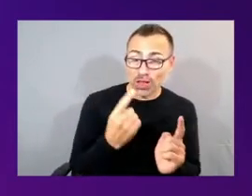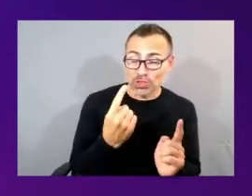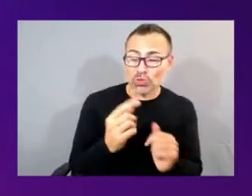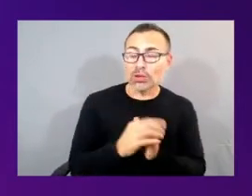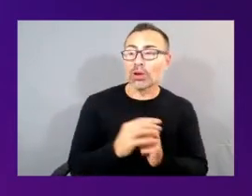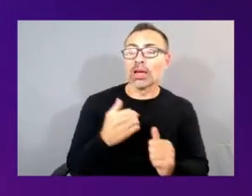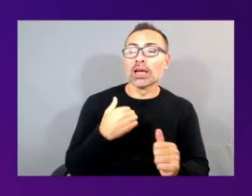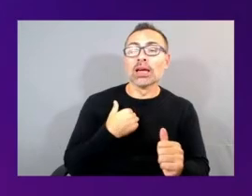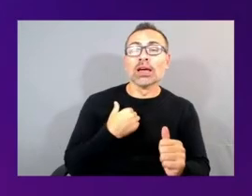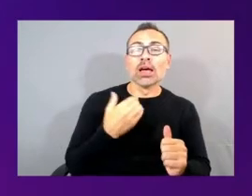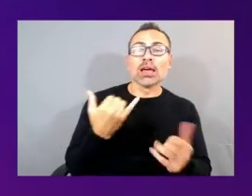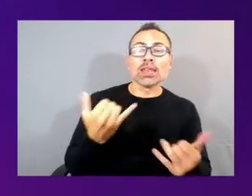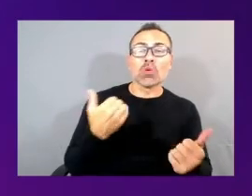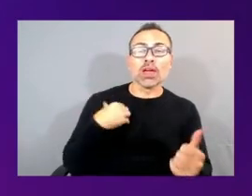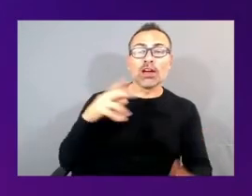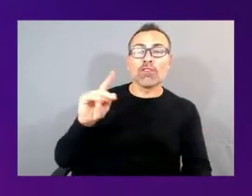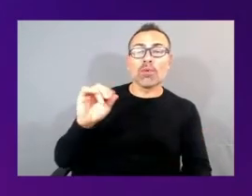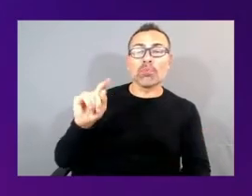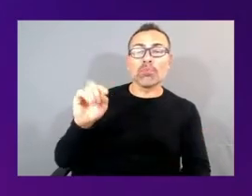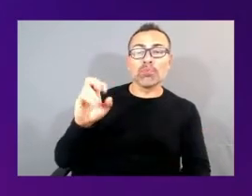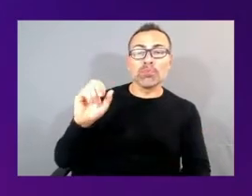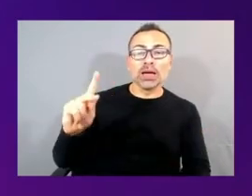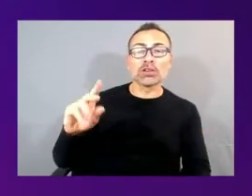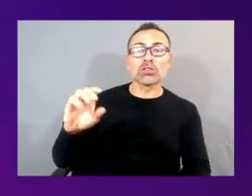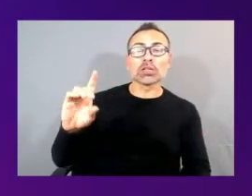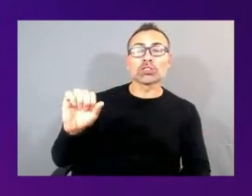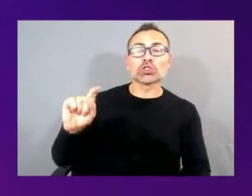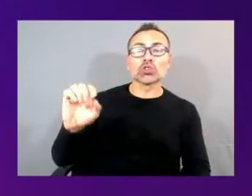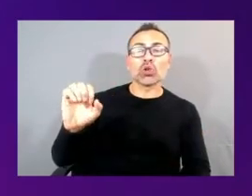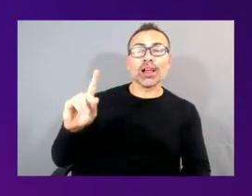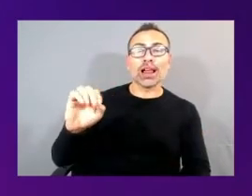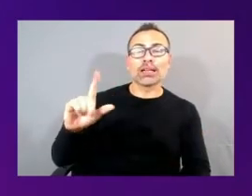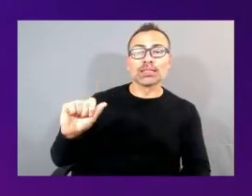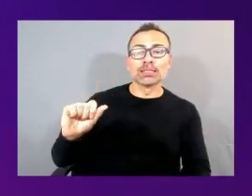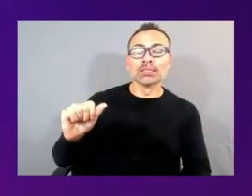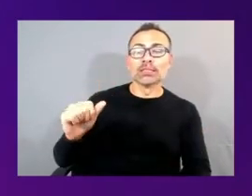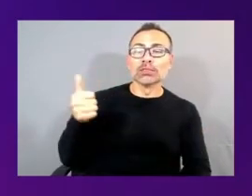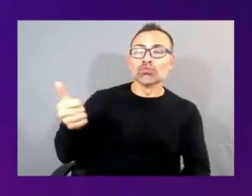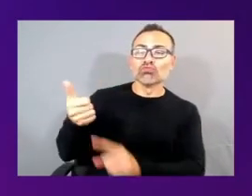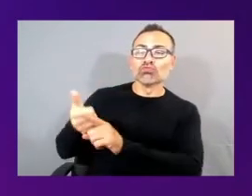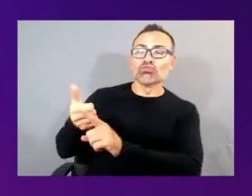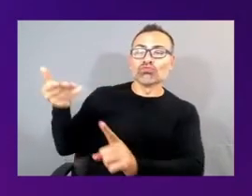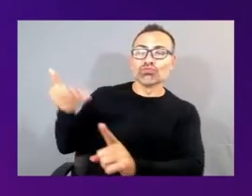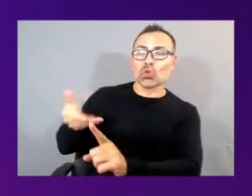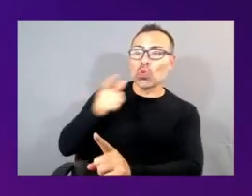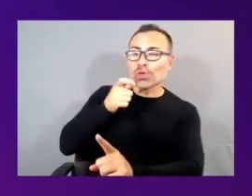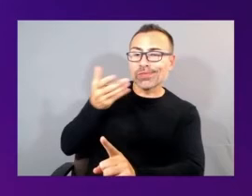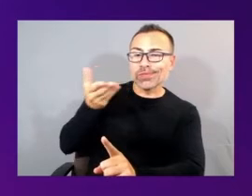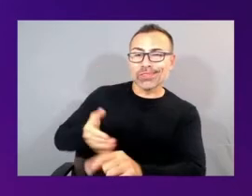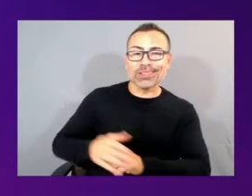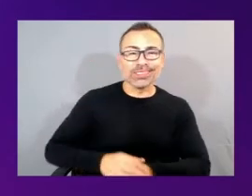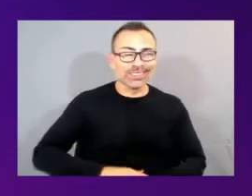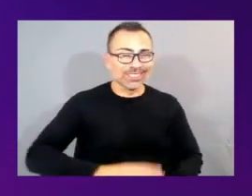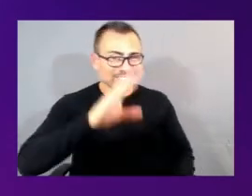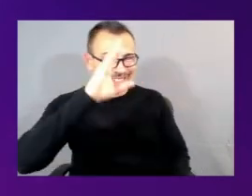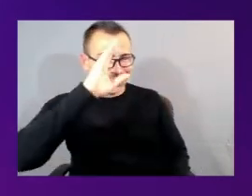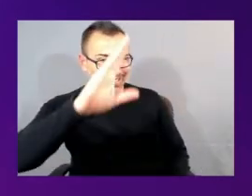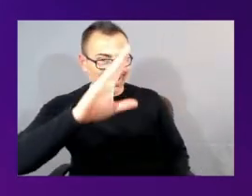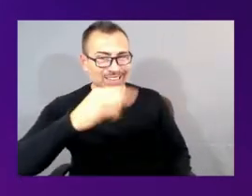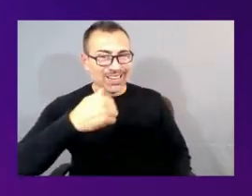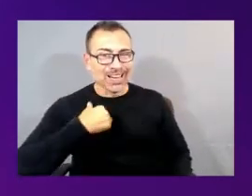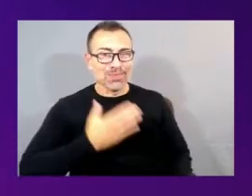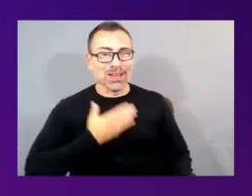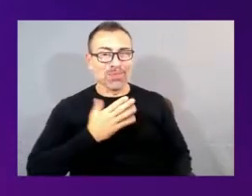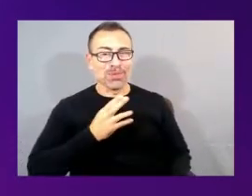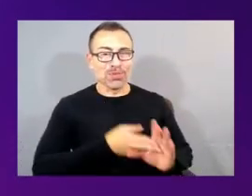Patrick from CloudRail. Hi, Patrick. Can you introduce yourself? Hi, everyone. Happy to be here. My name is Patrick. I'm